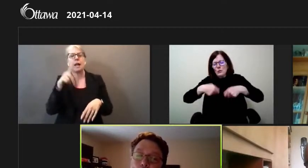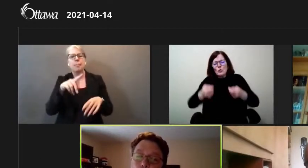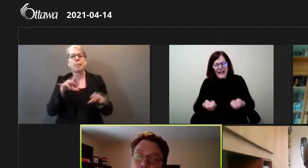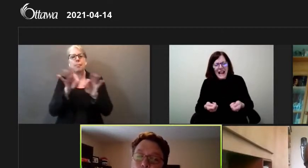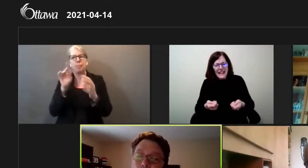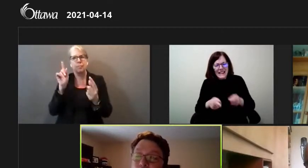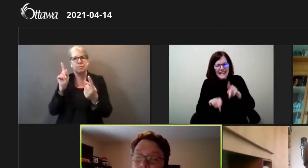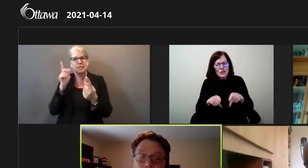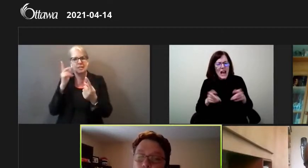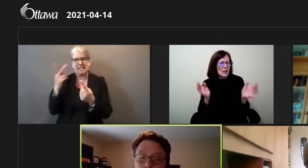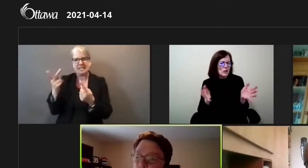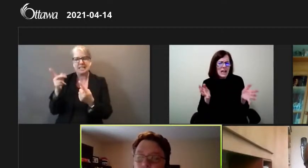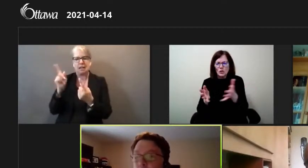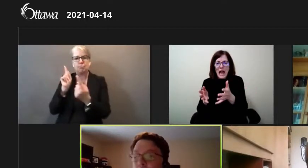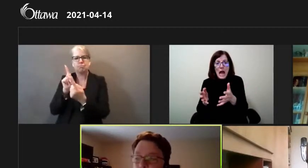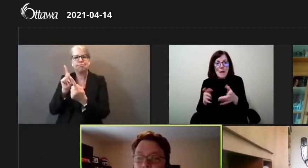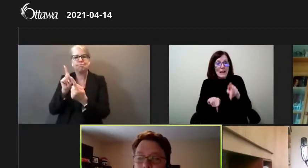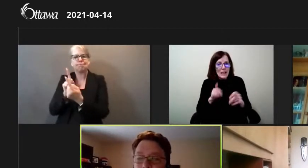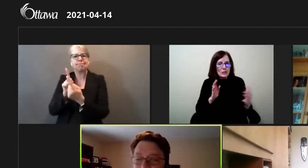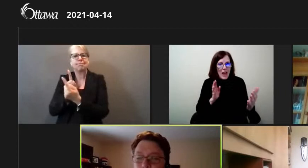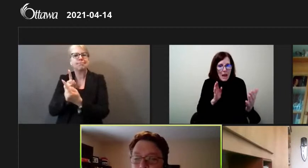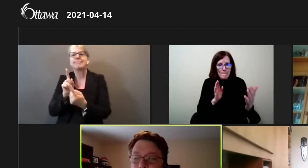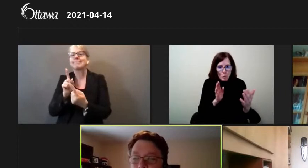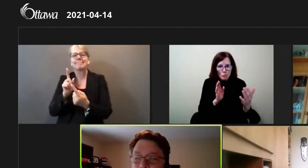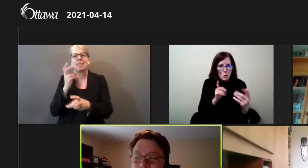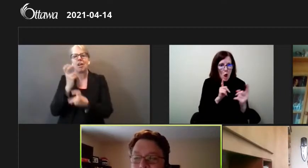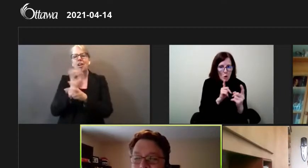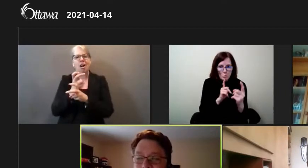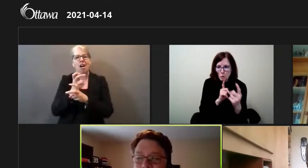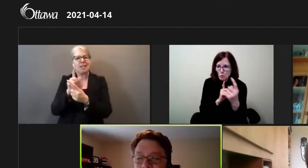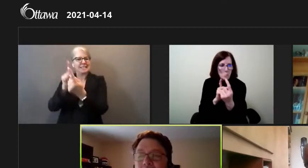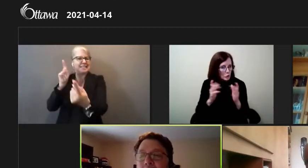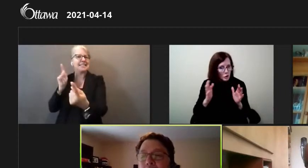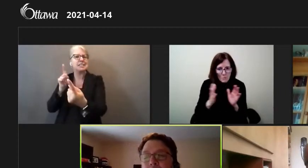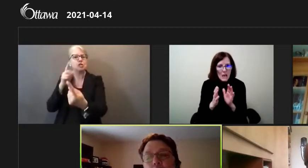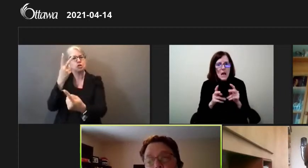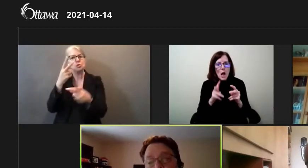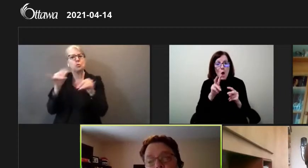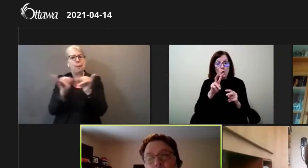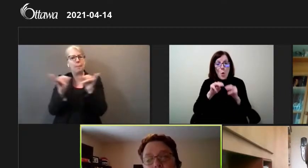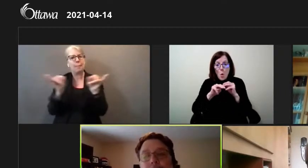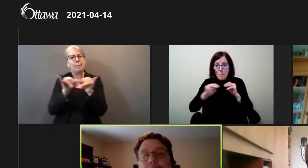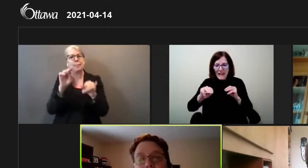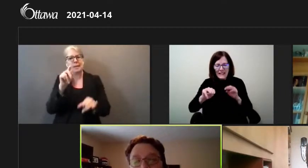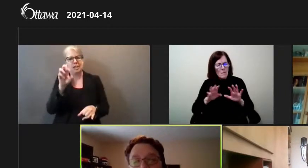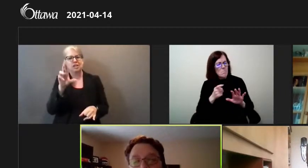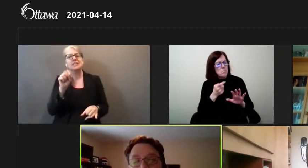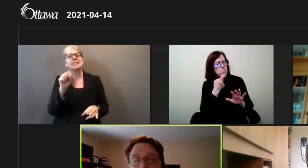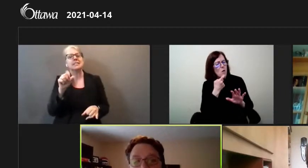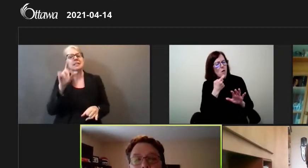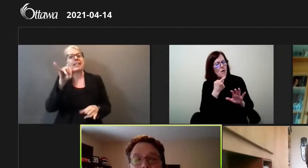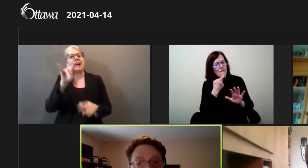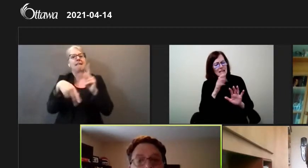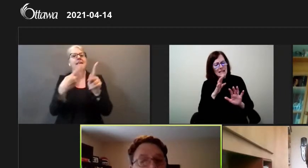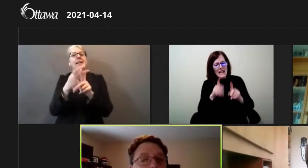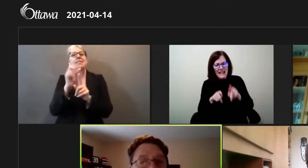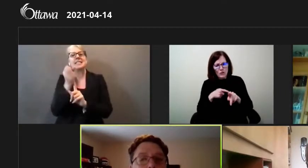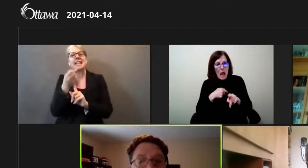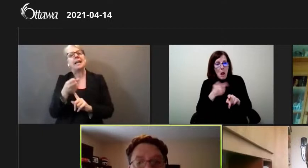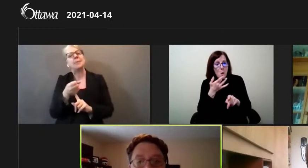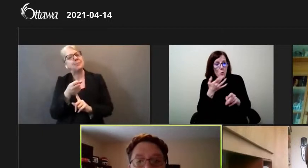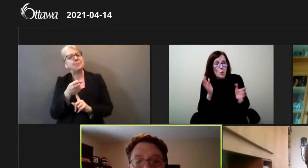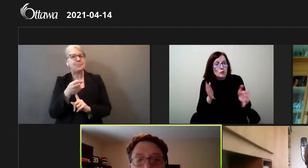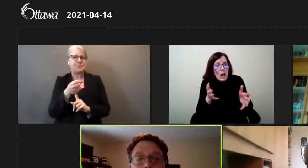and shorter because frankly, people aren't really good at the 2 meter distance thing. And it's those kinds of settings that we're thinking, you know